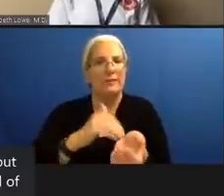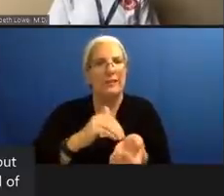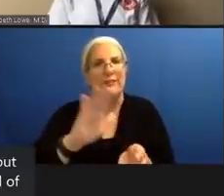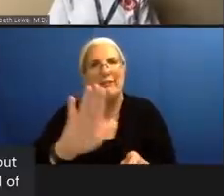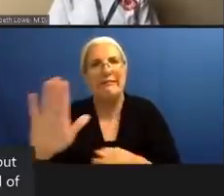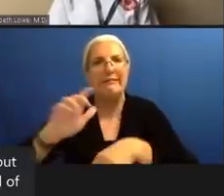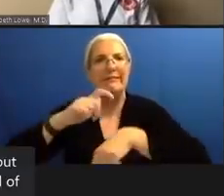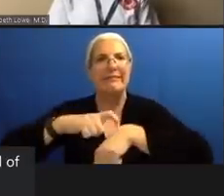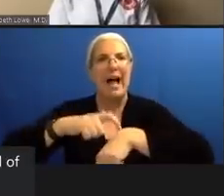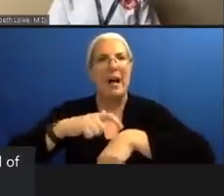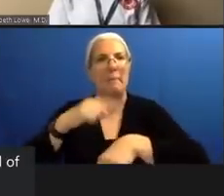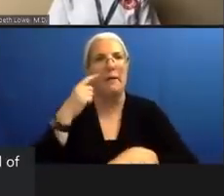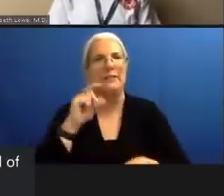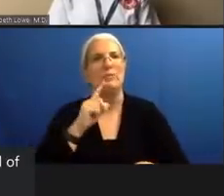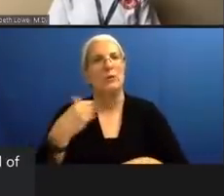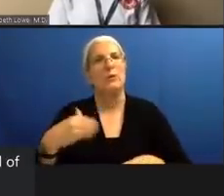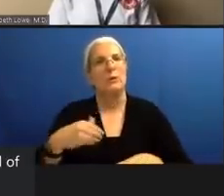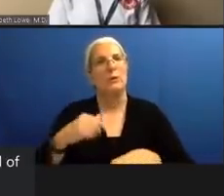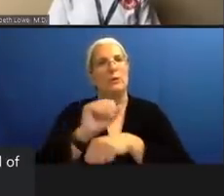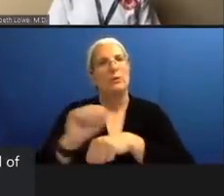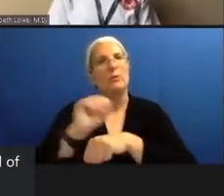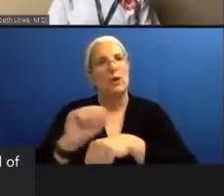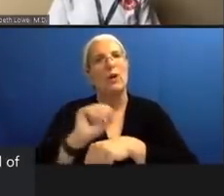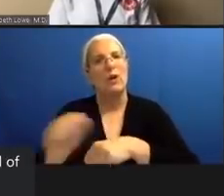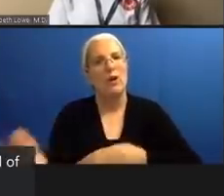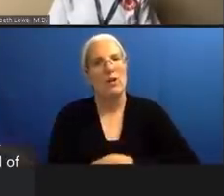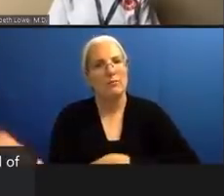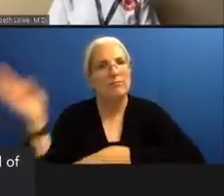day, but they likely have other